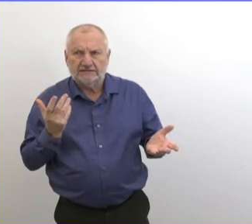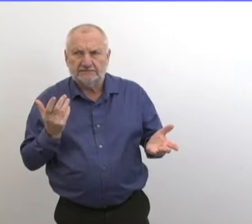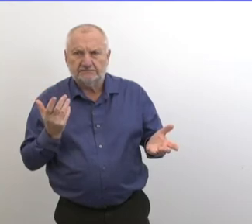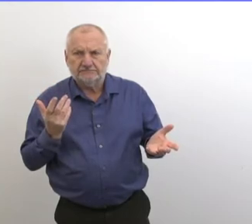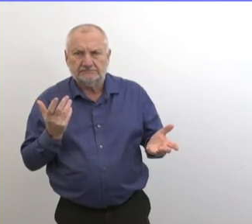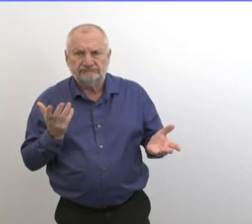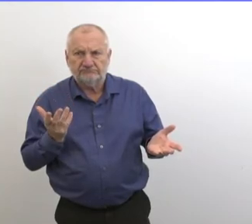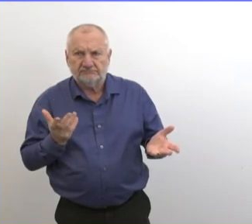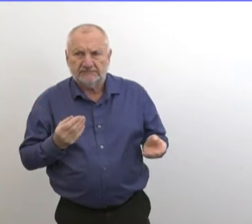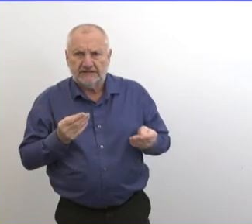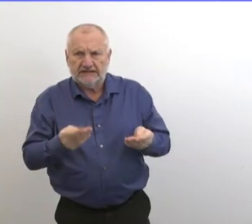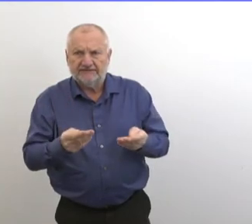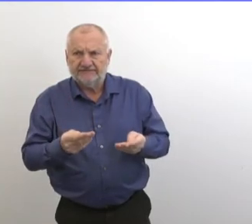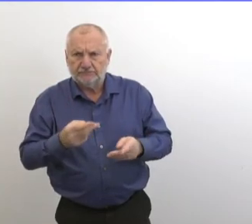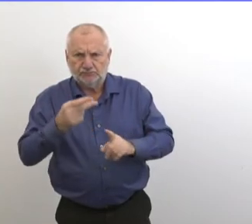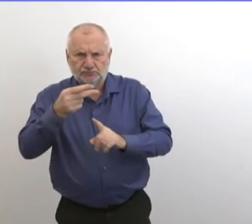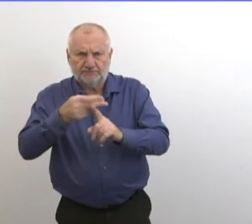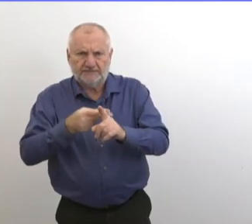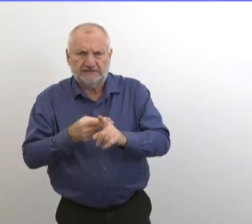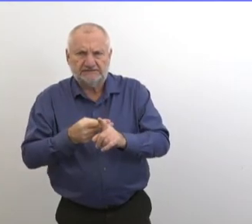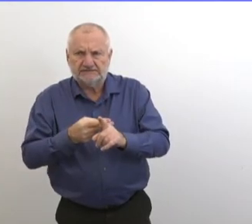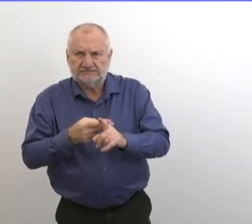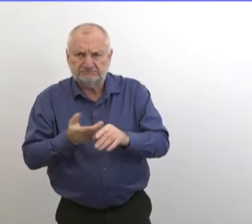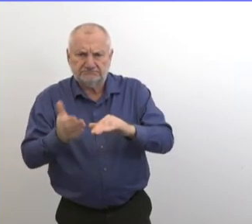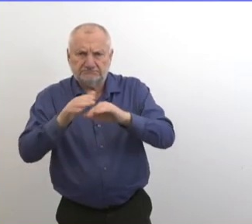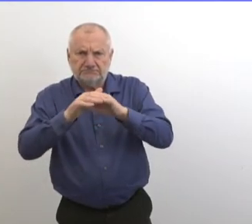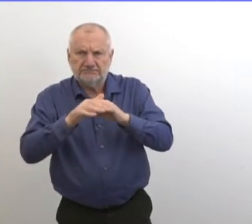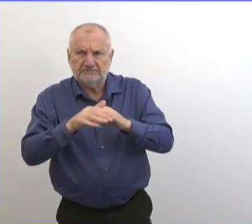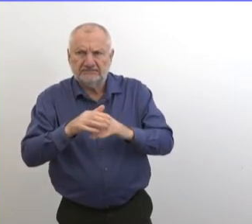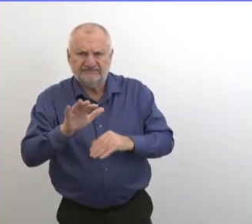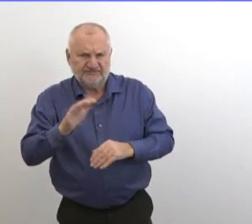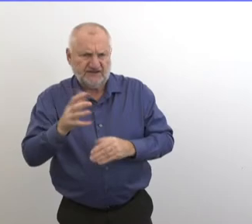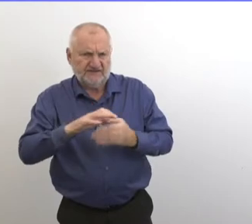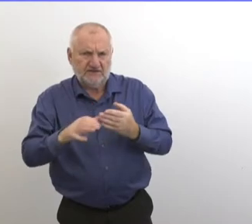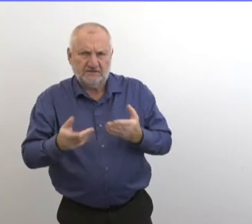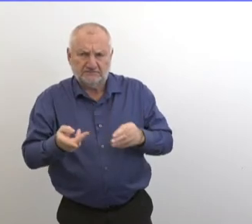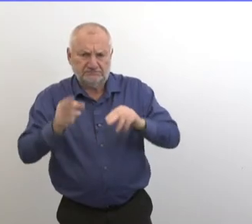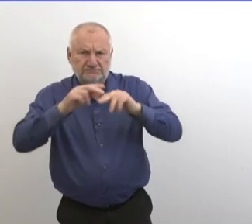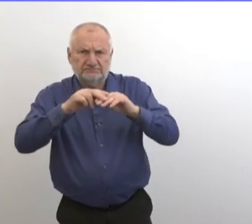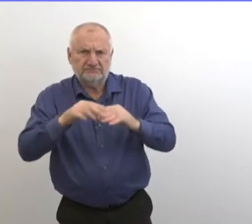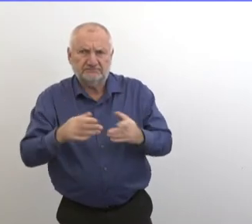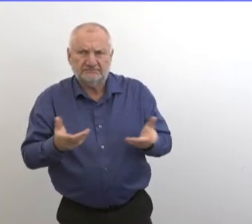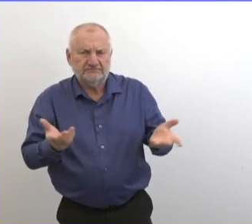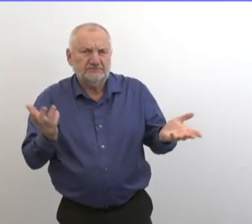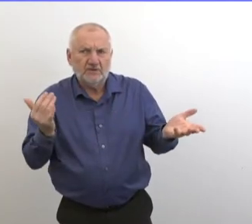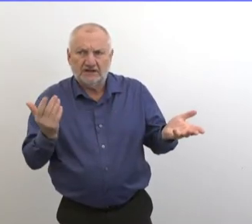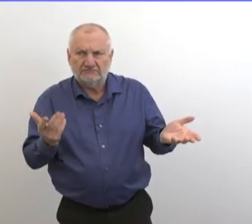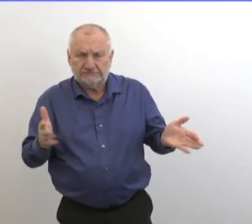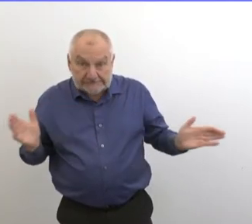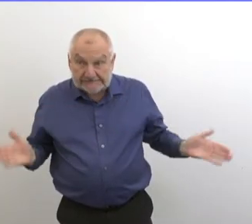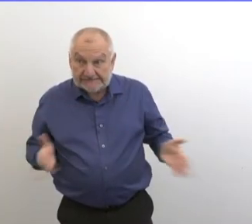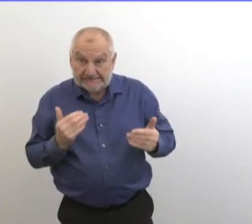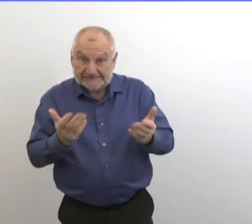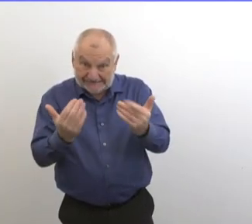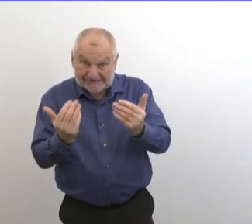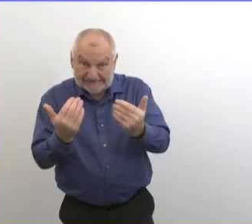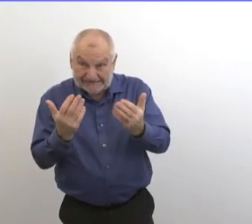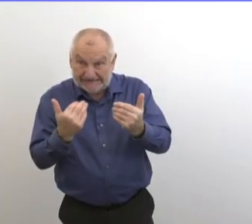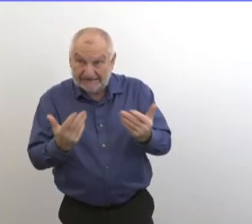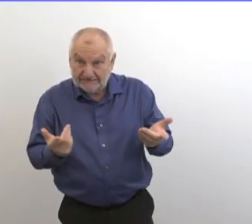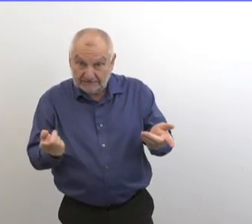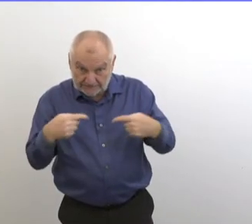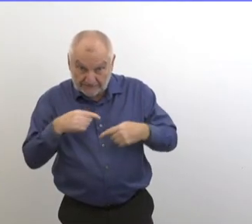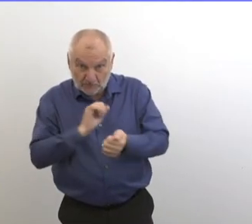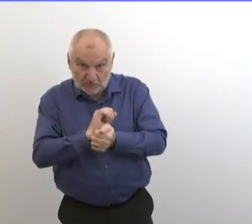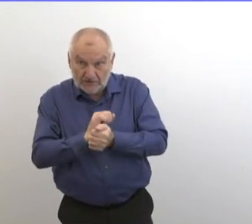2 months? Is this to encourage people to continue coming to work in kind of the weeks ahead? Yeah,